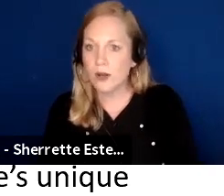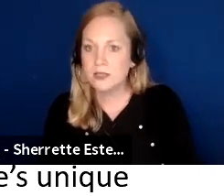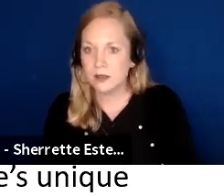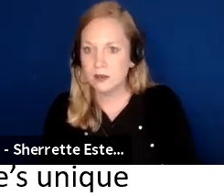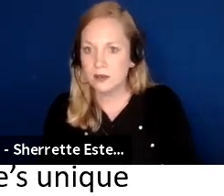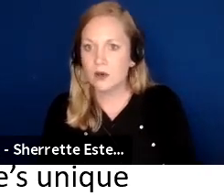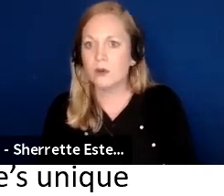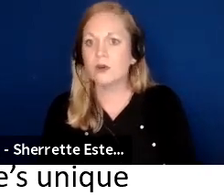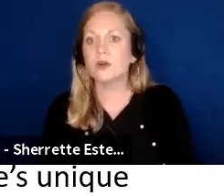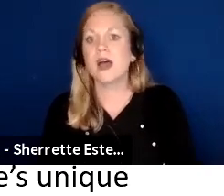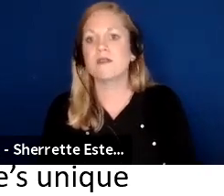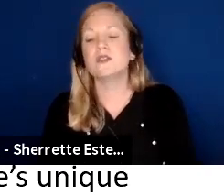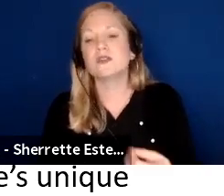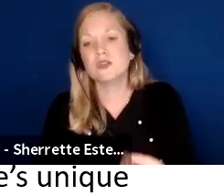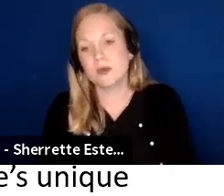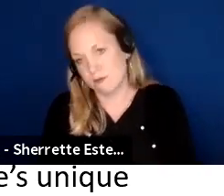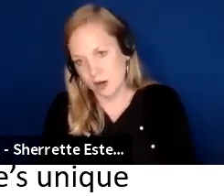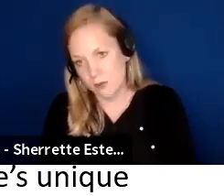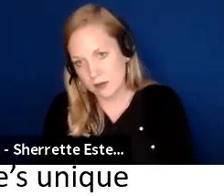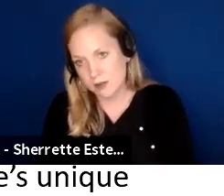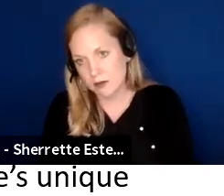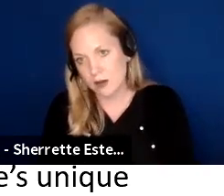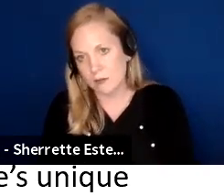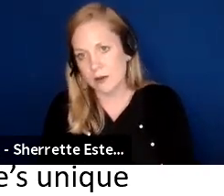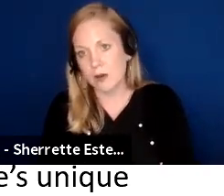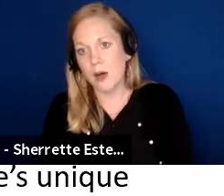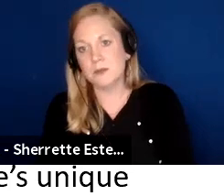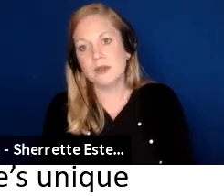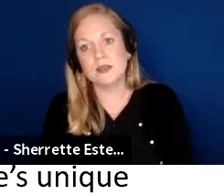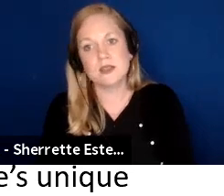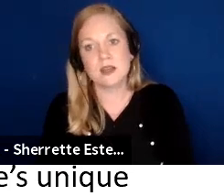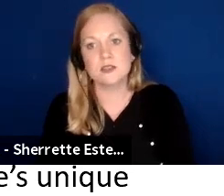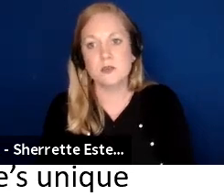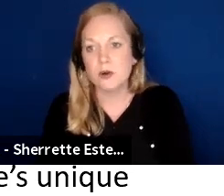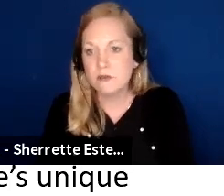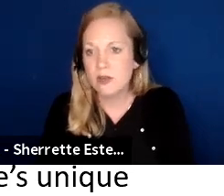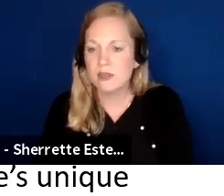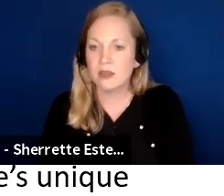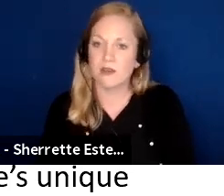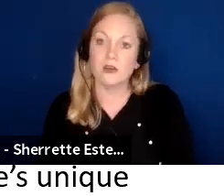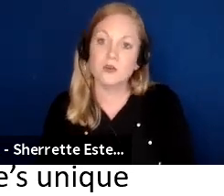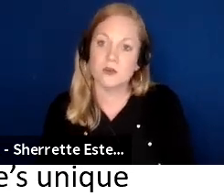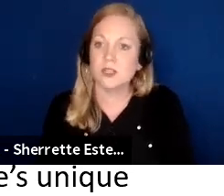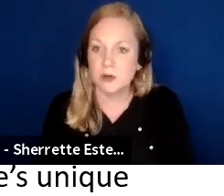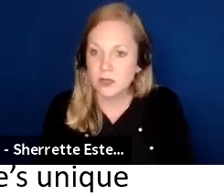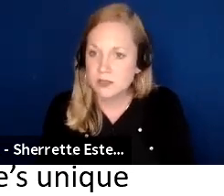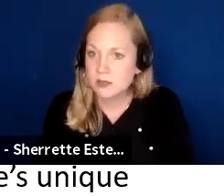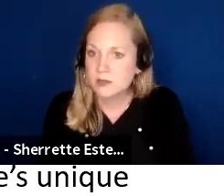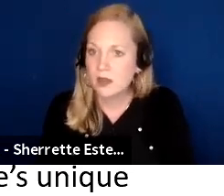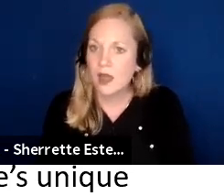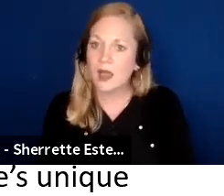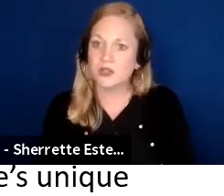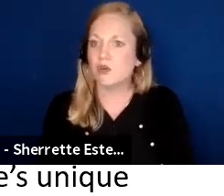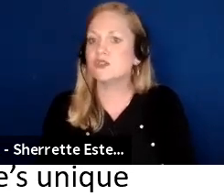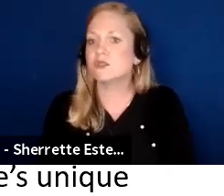we are requesting, we are going to have a nurturing environment. It becomes a place that is supportive, that values our